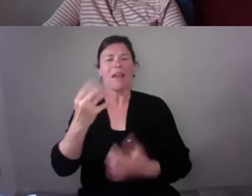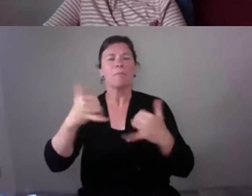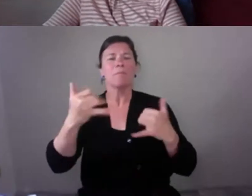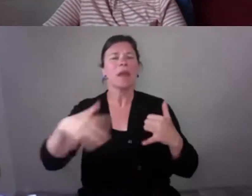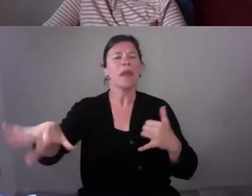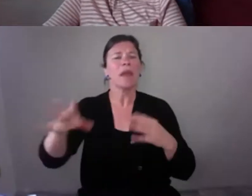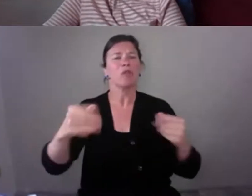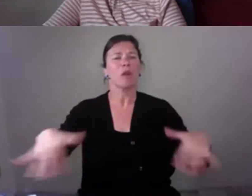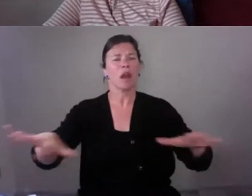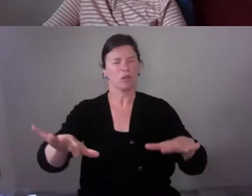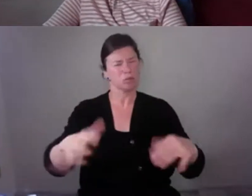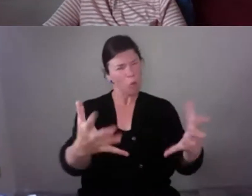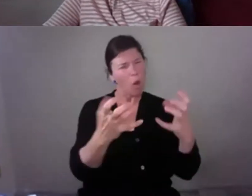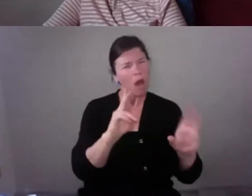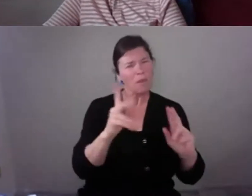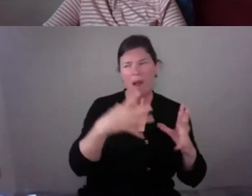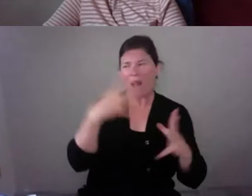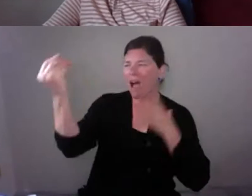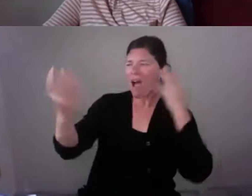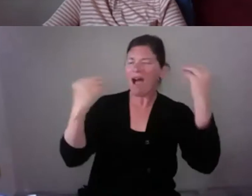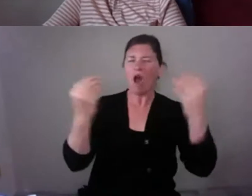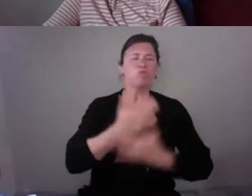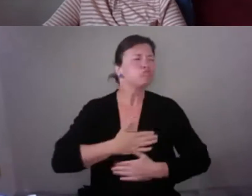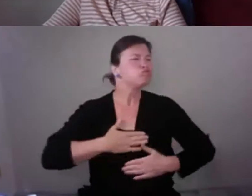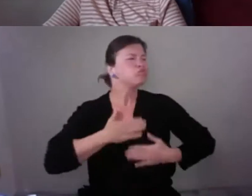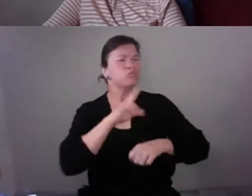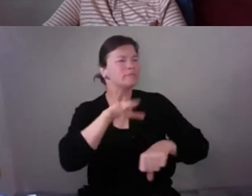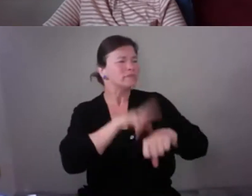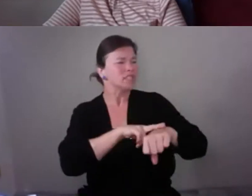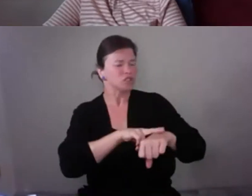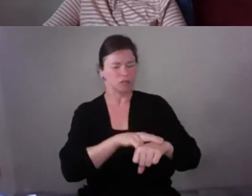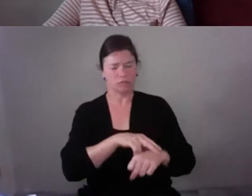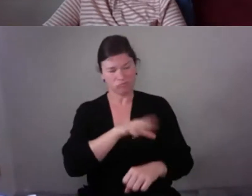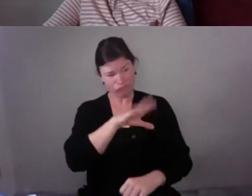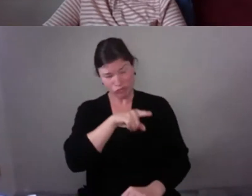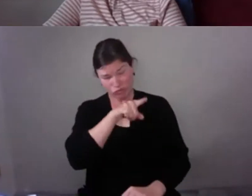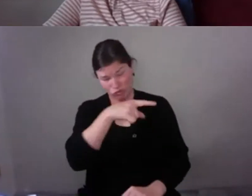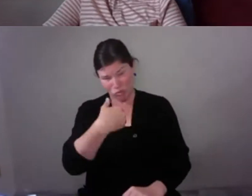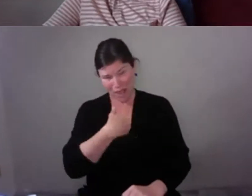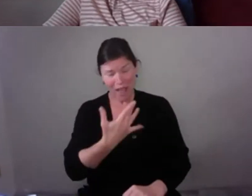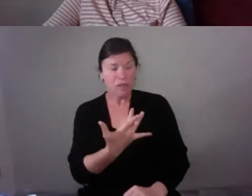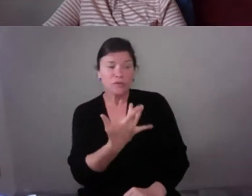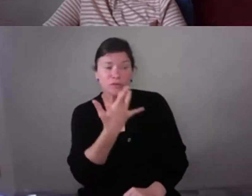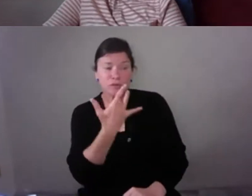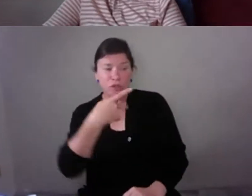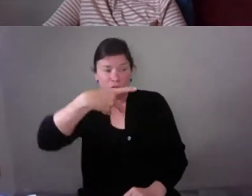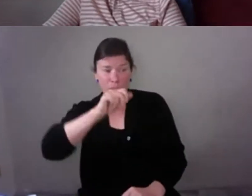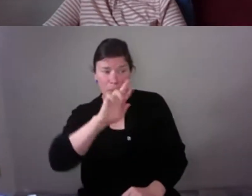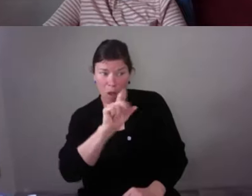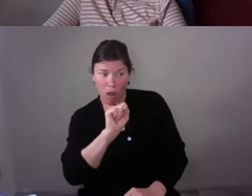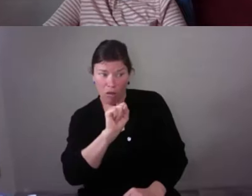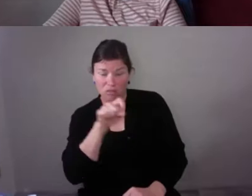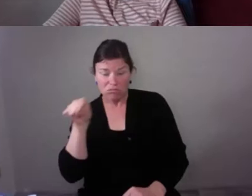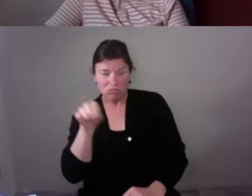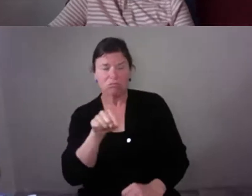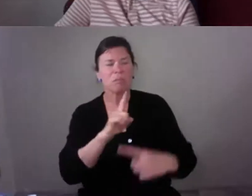outside and enjoy nature. Do you have any favorite parks, and are there any park features you would like to see more